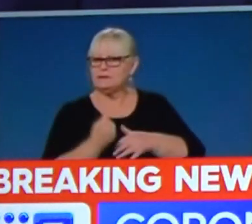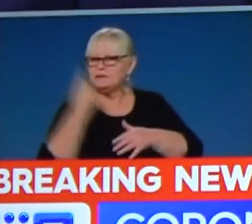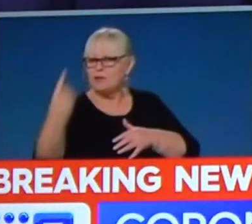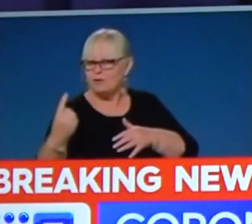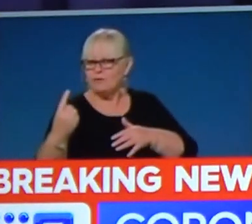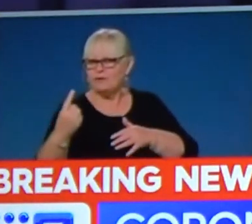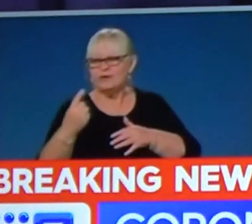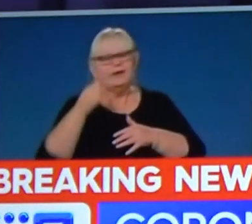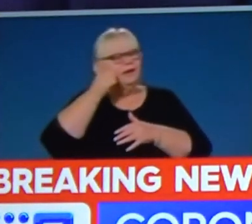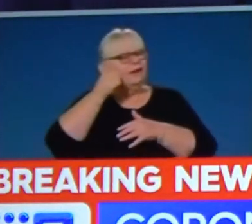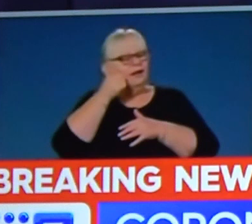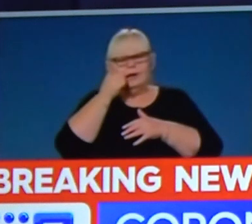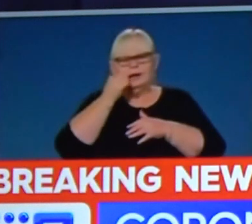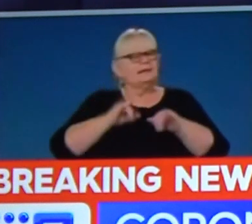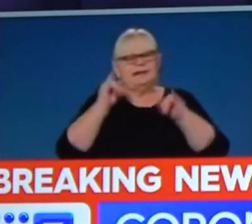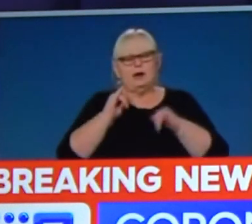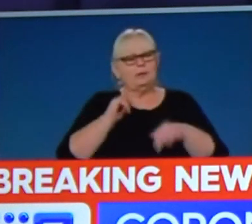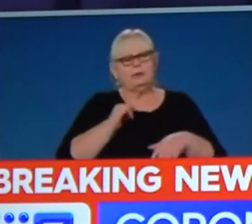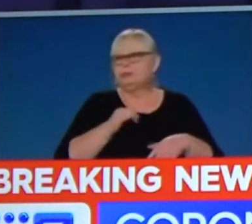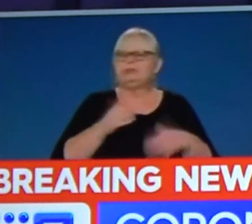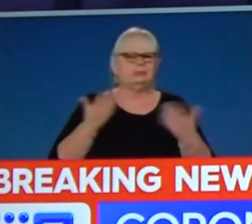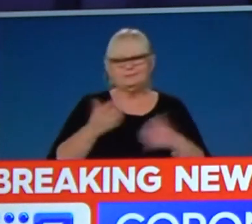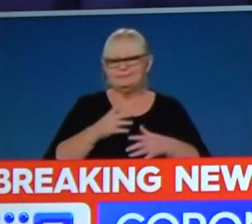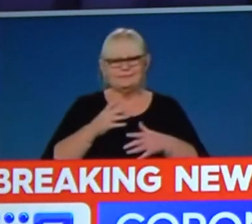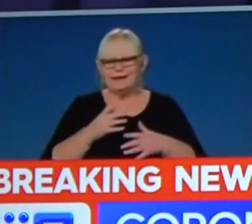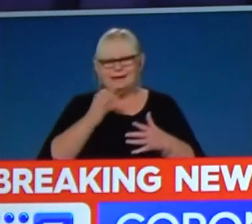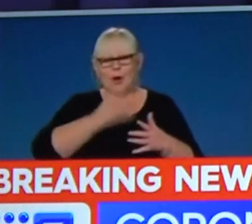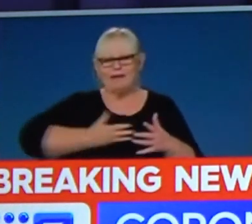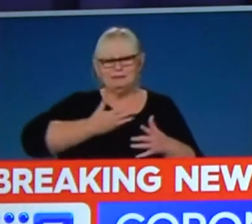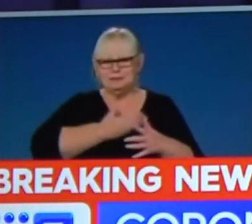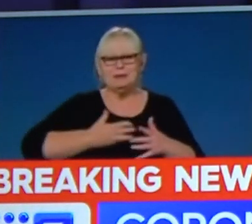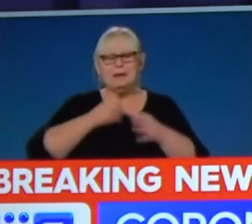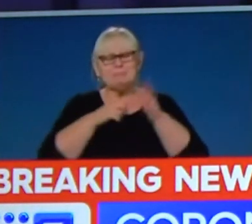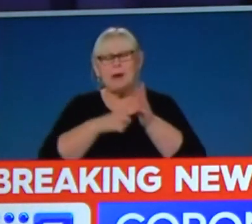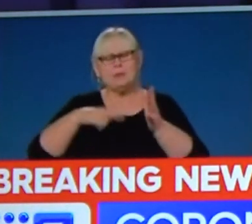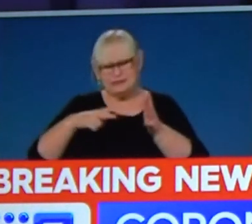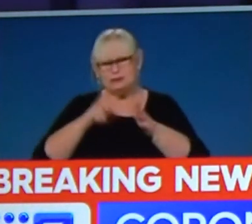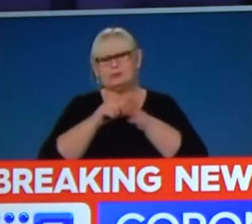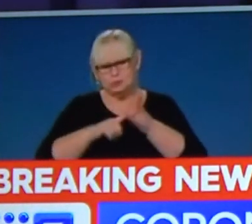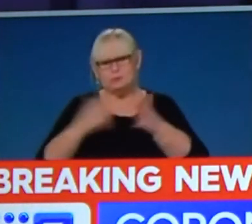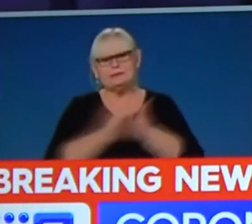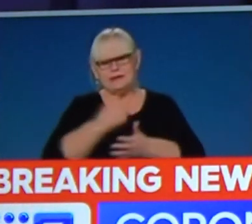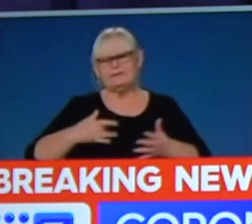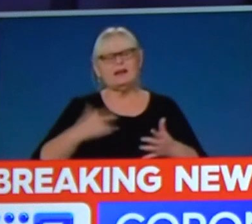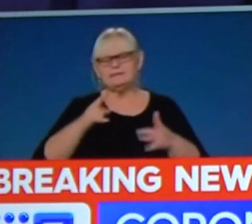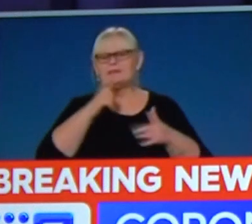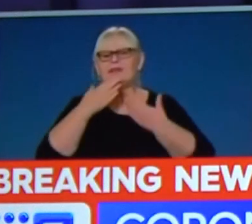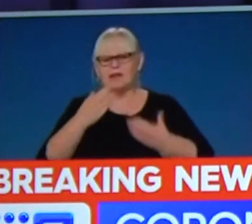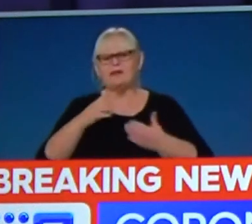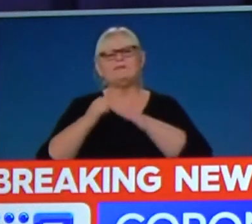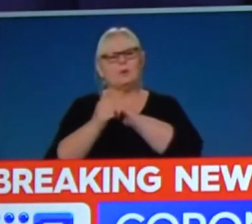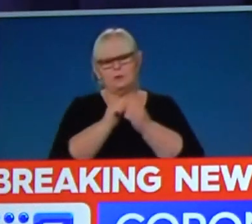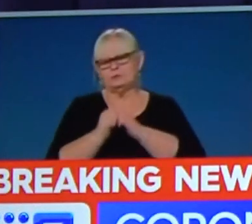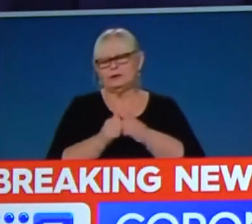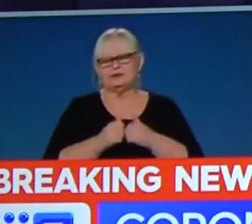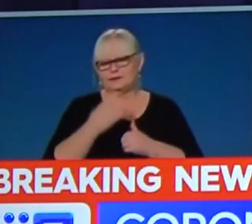I know this is a terrible inconvenience for you, but it is necessary to save lives. And we thank you for your cooperation this